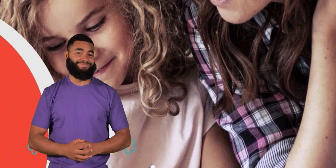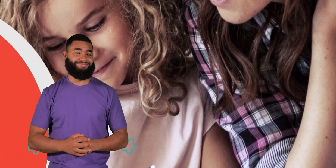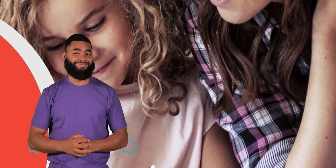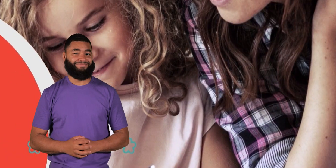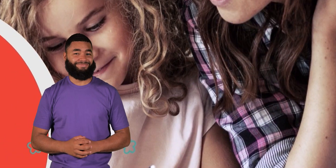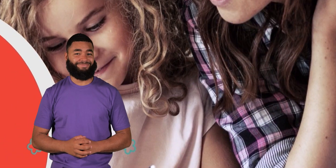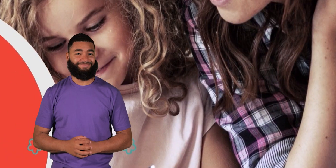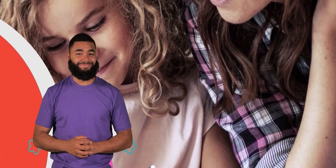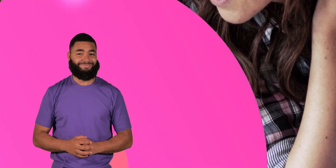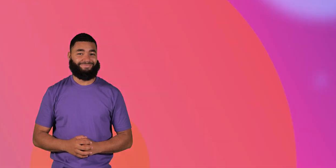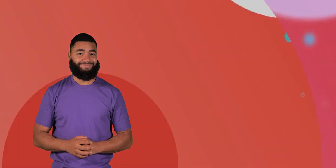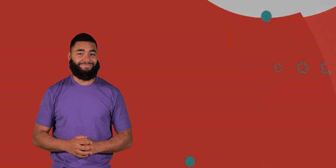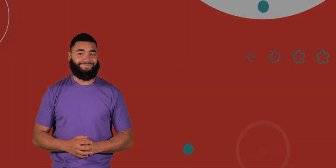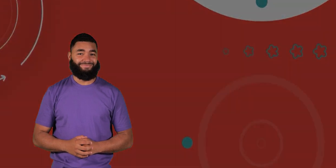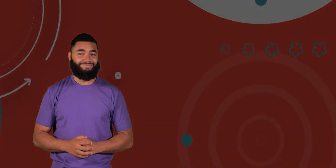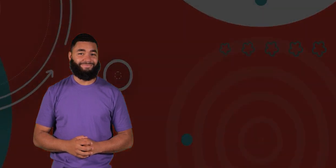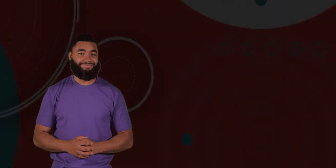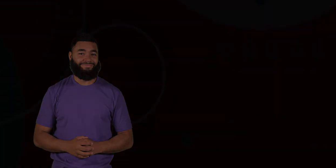We'll see you soon. Stay safe. Thank